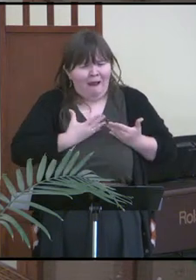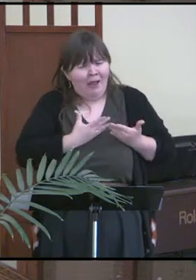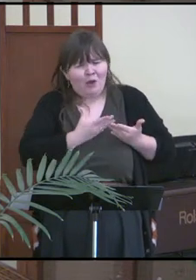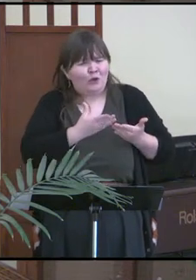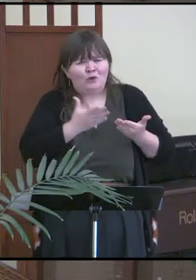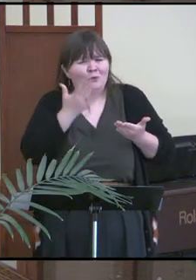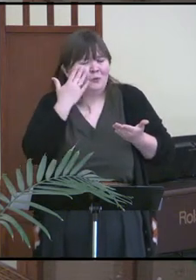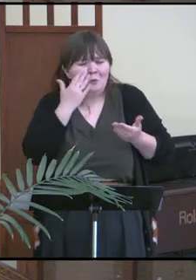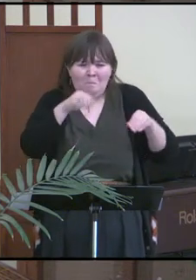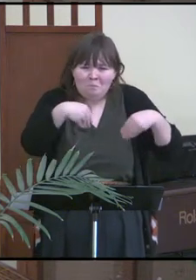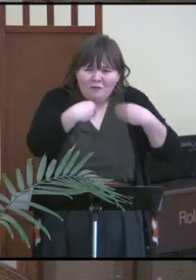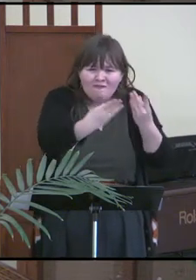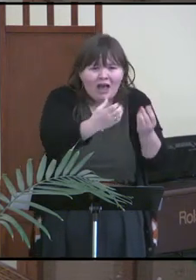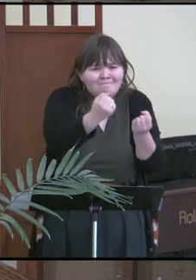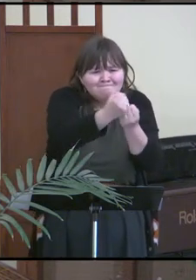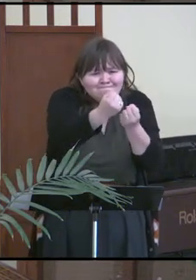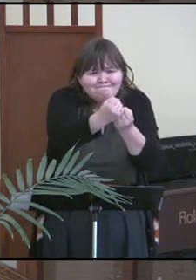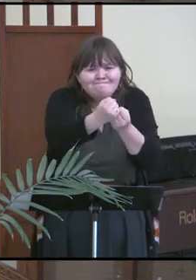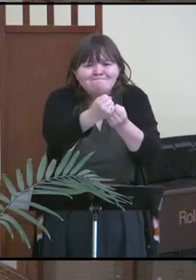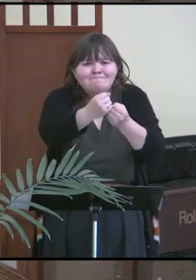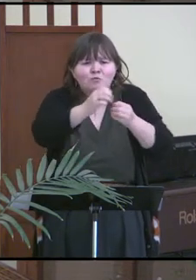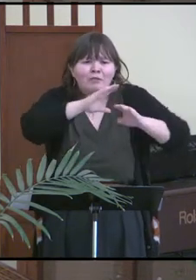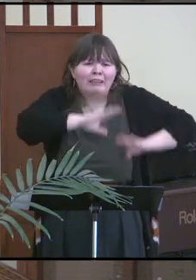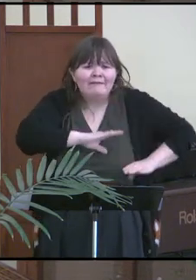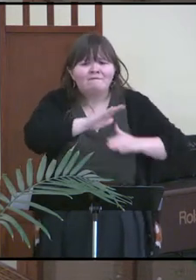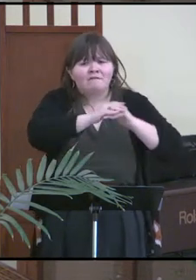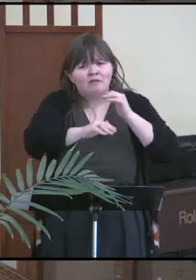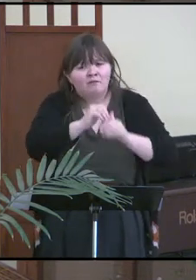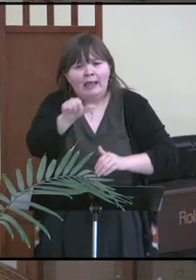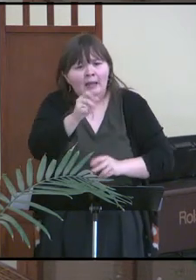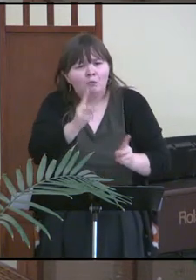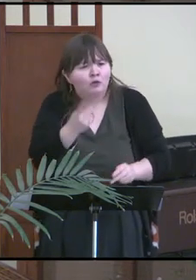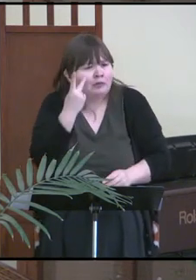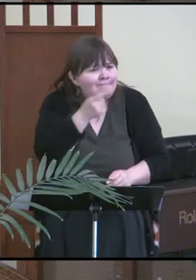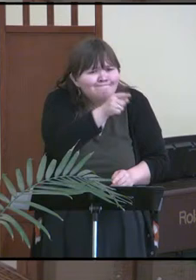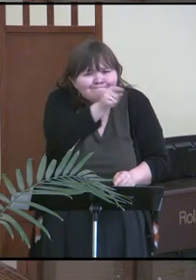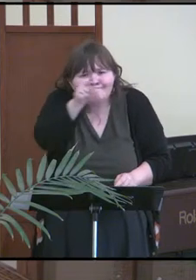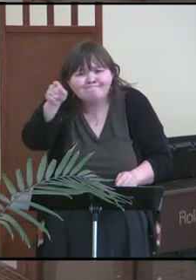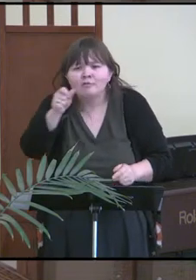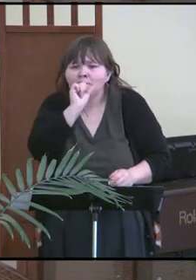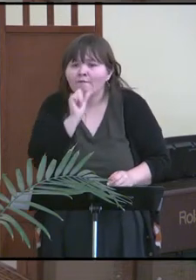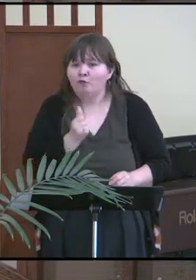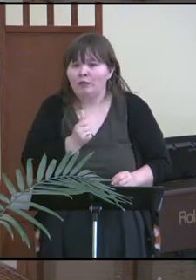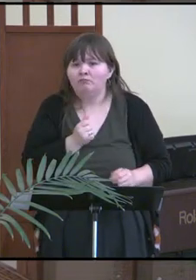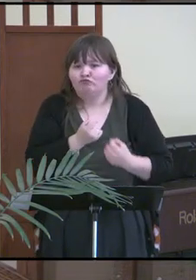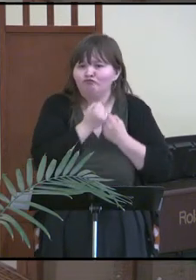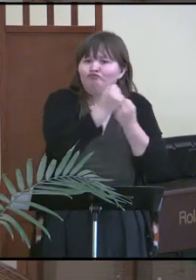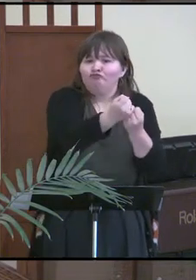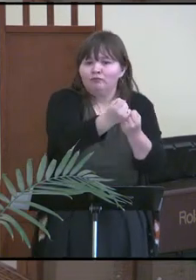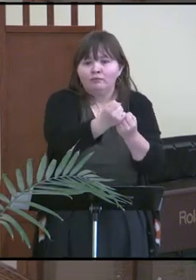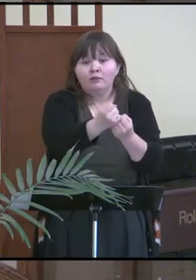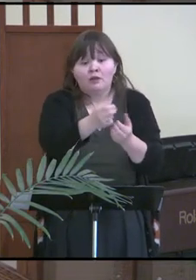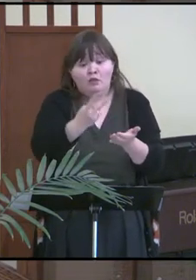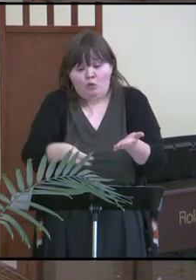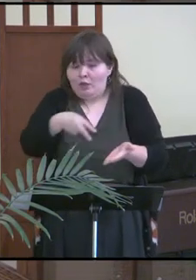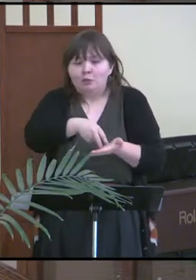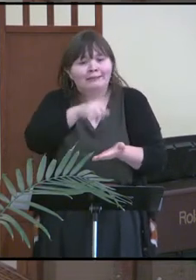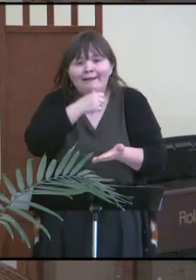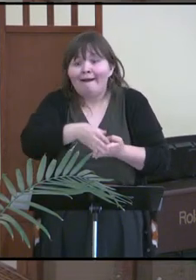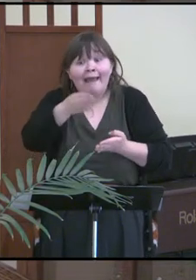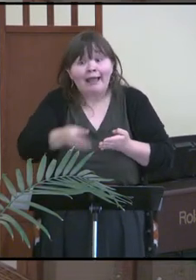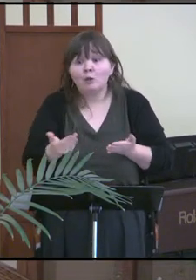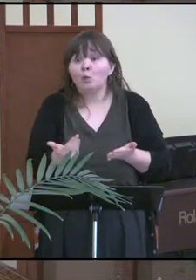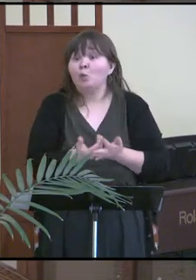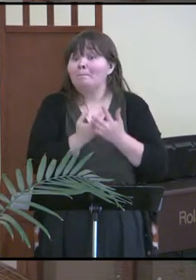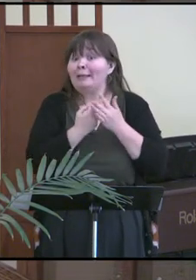providing relief to anyone suffering. The resurrection is not an end. It's a new beginning. It